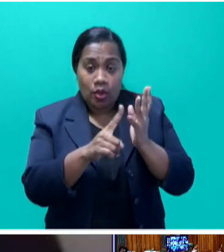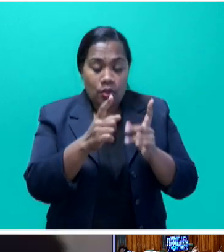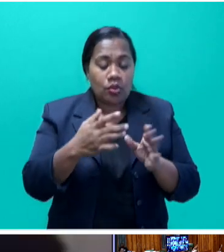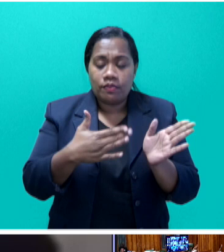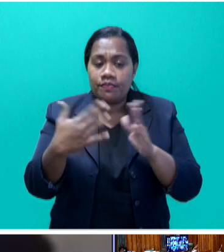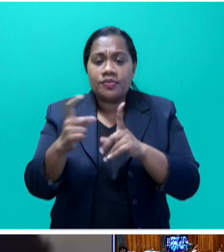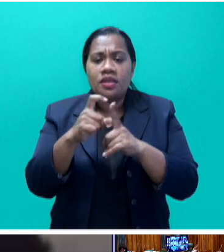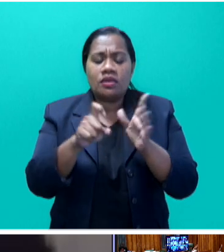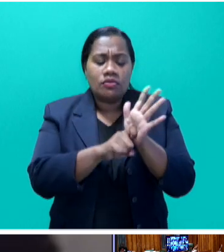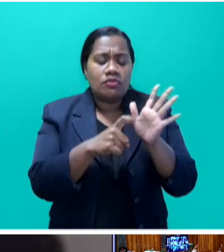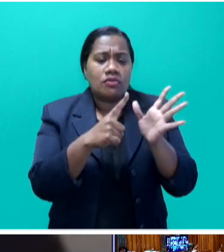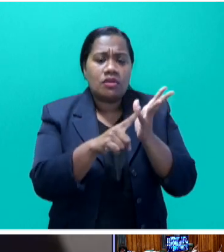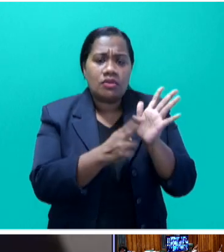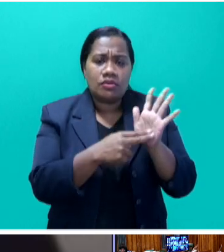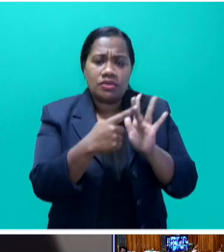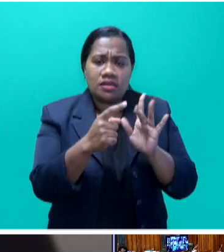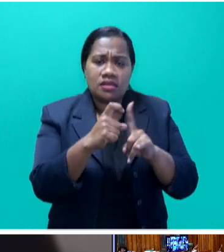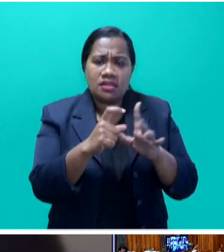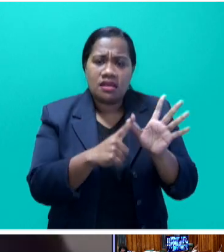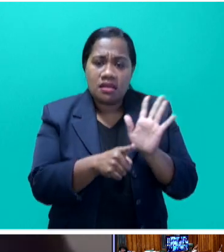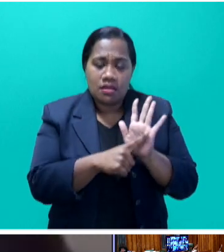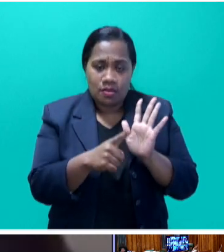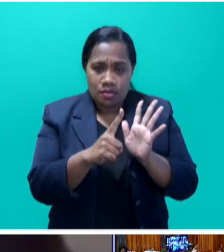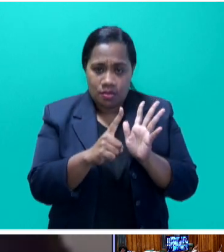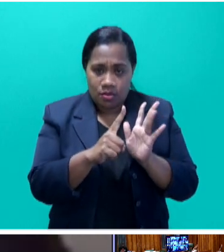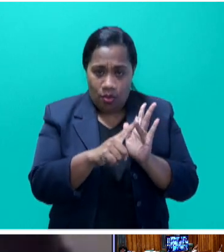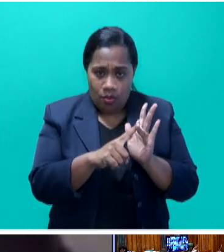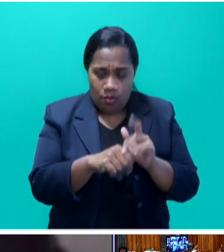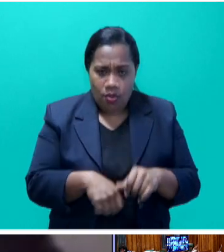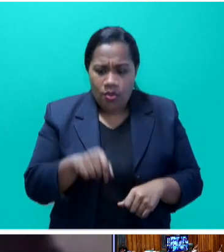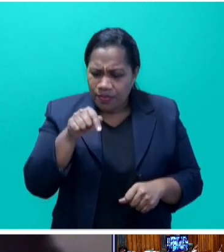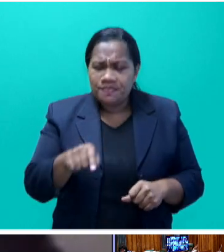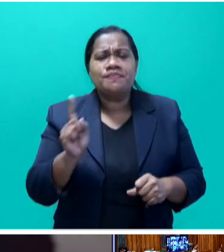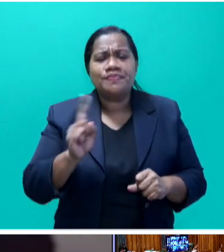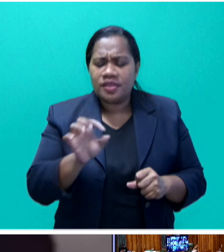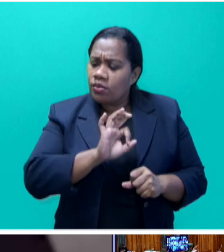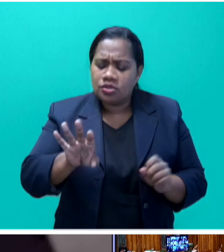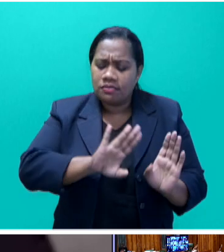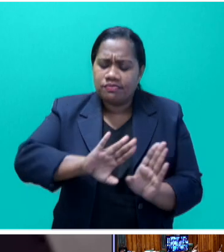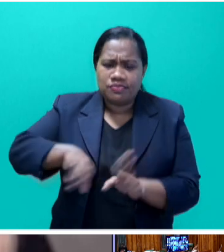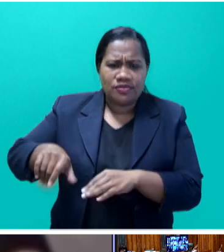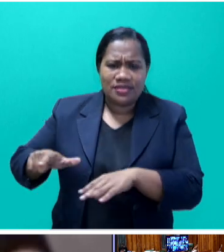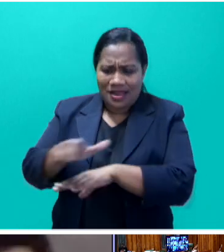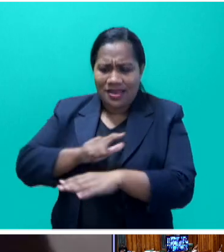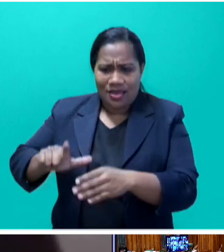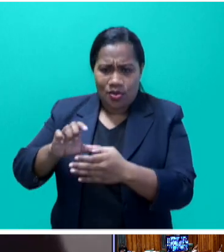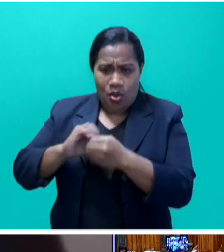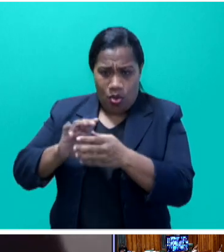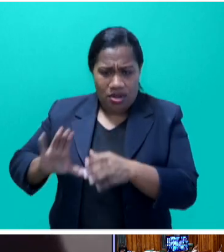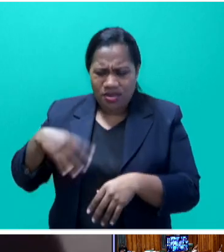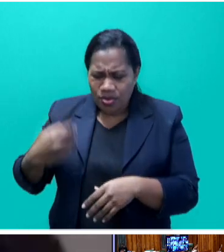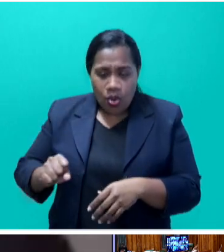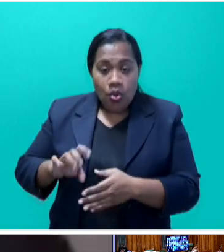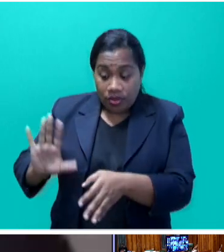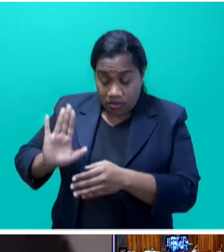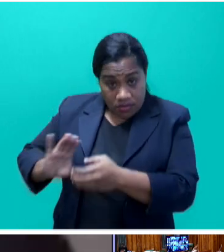This amendment will not alienate the land from the landowners. Ownership of Itoke land is actually protected.